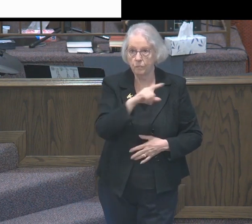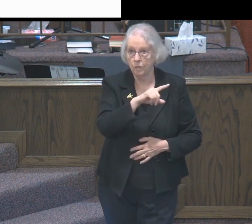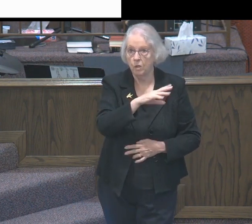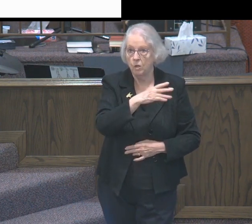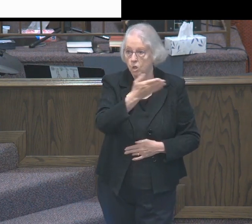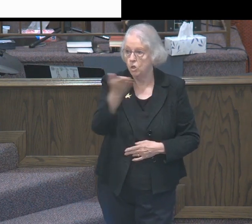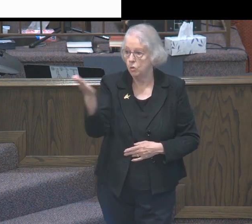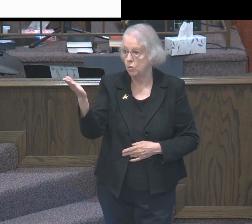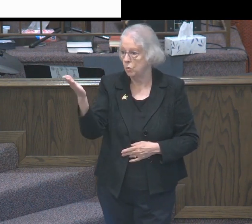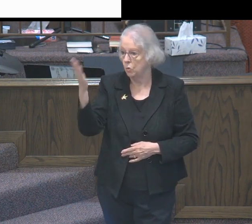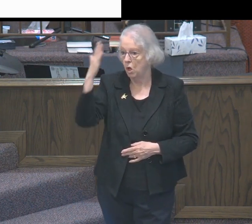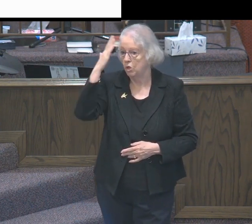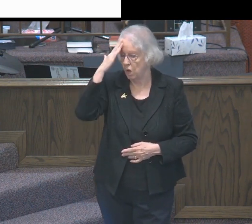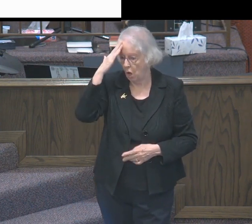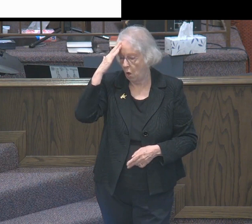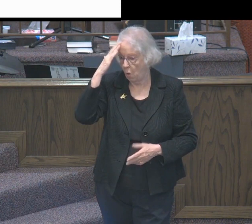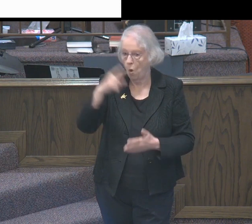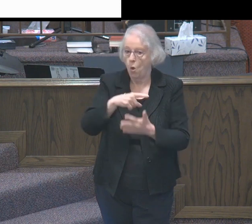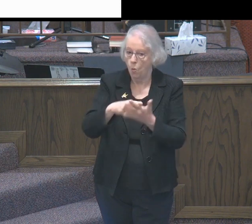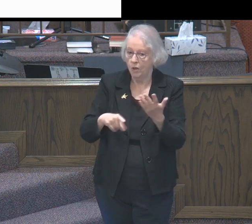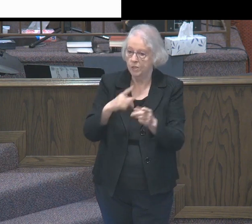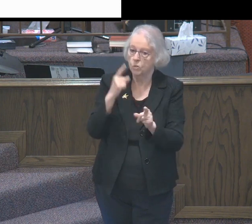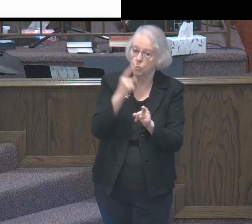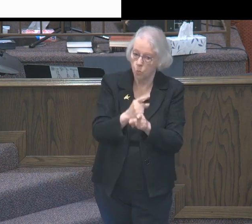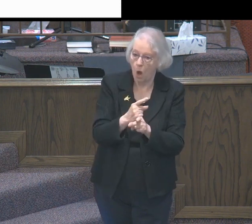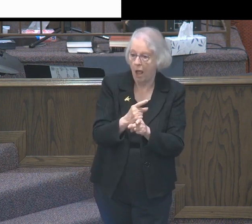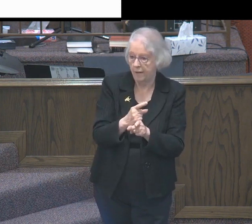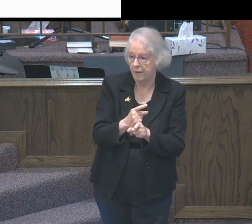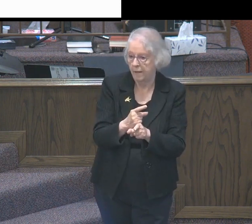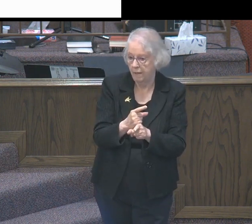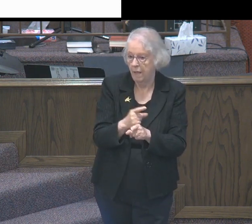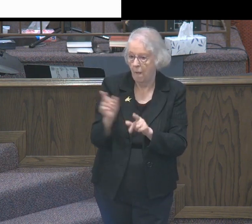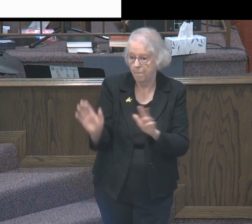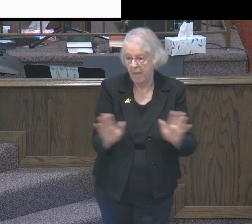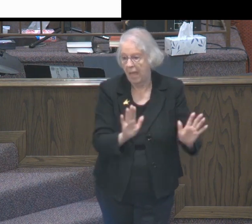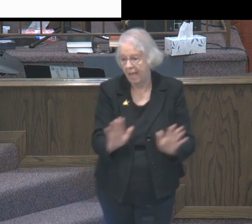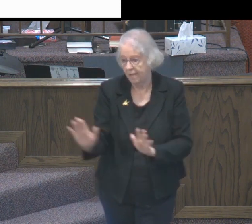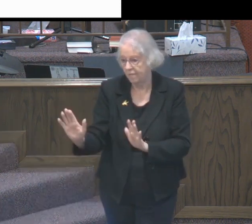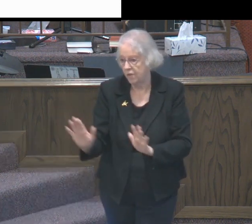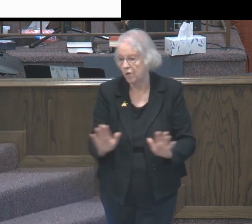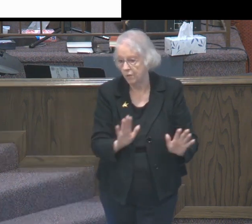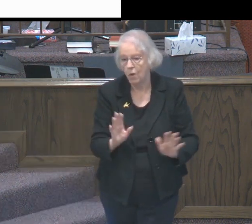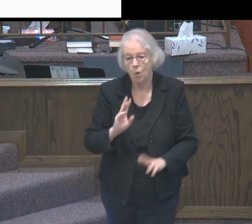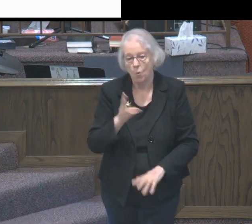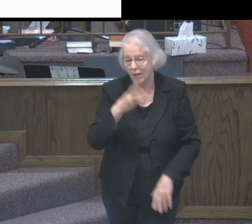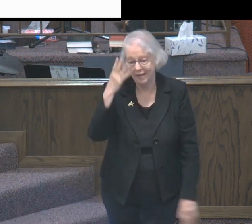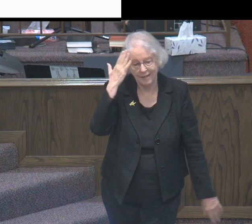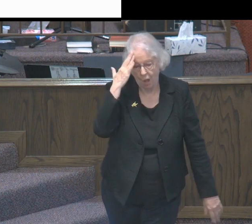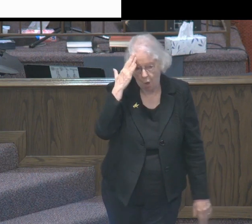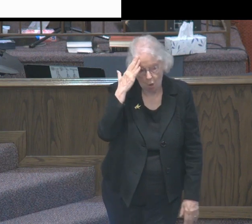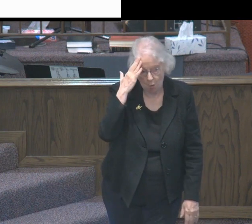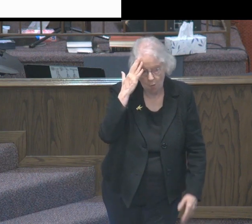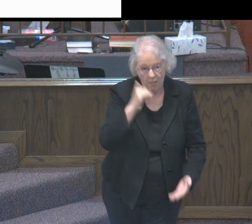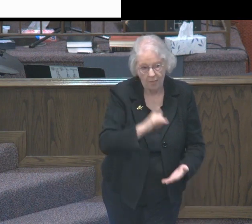you know what's right. How do we know what's right? The Bible tells us that because